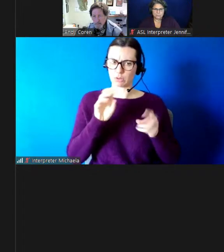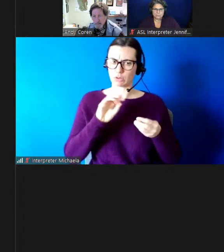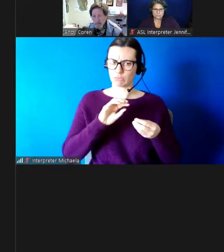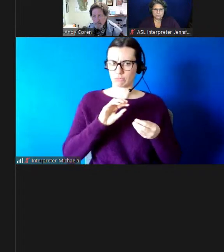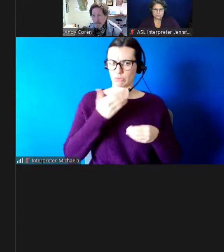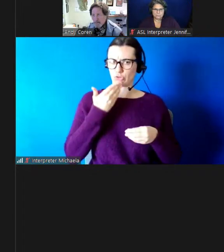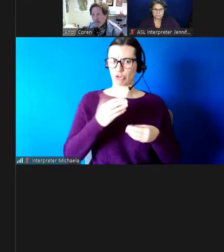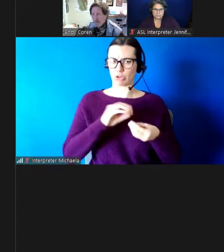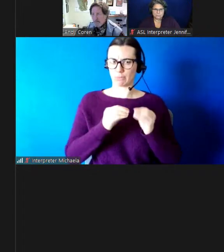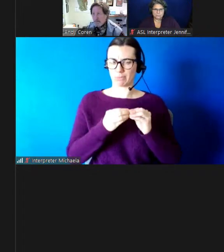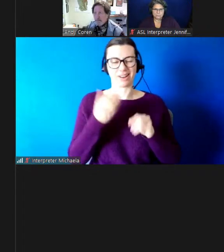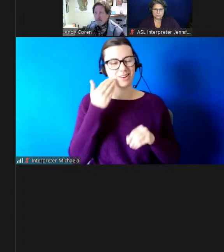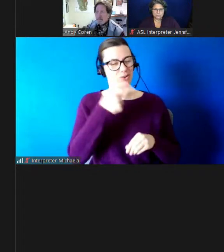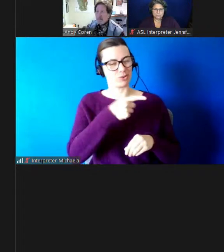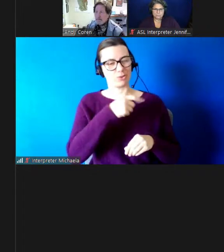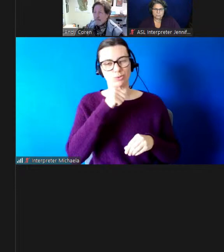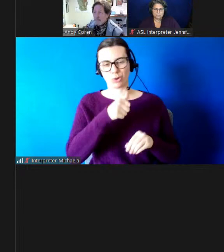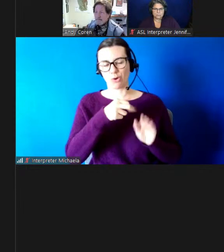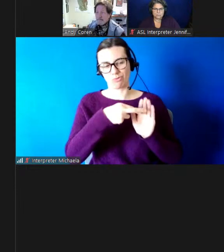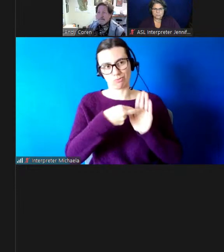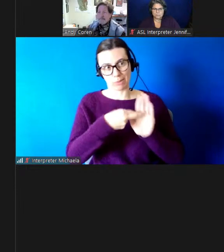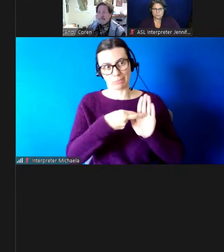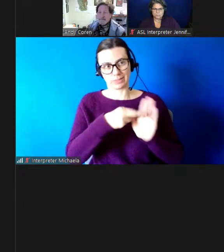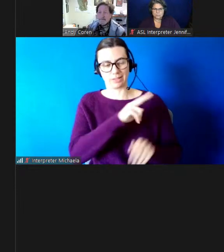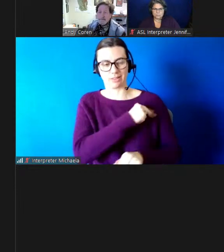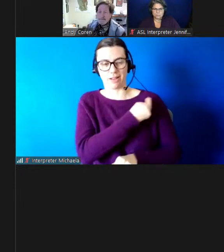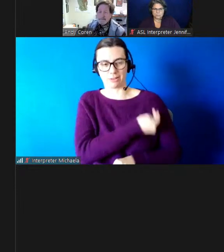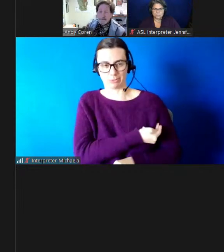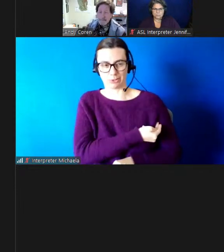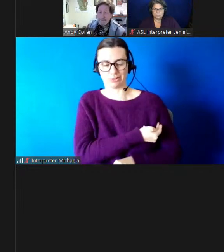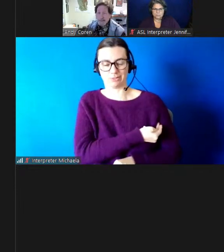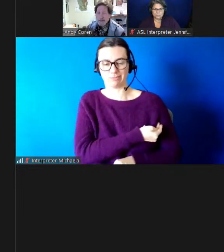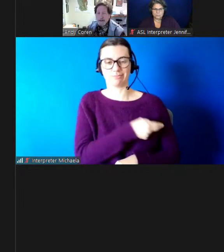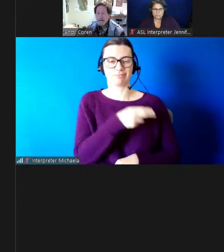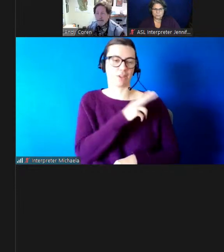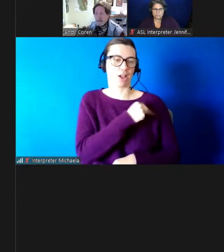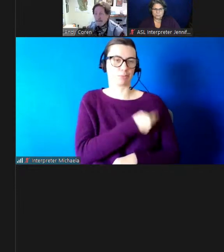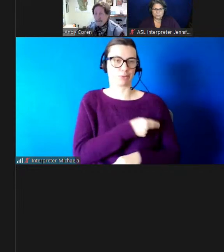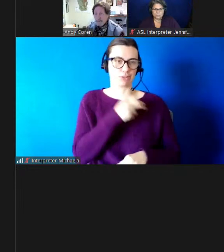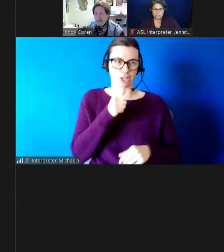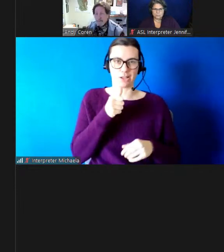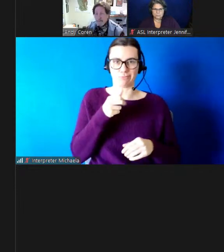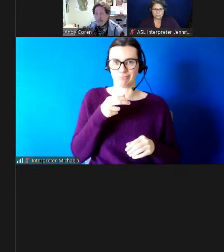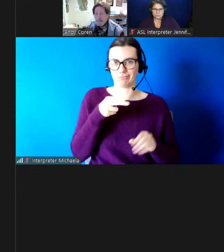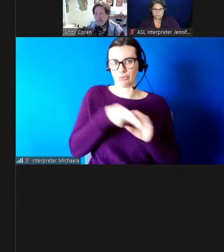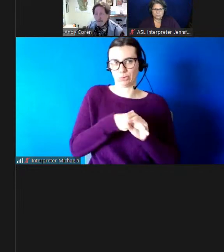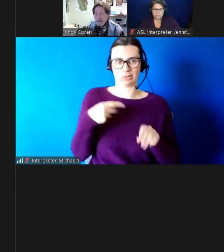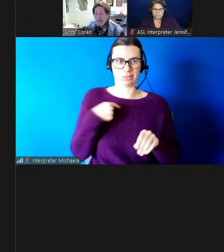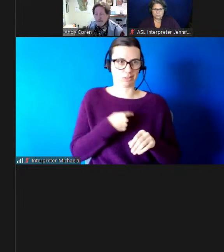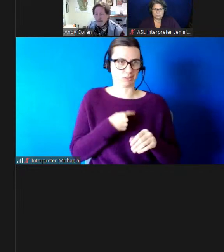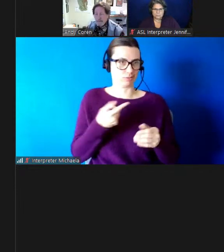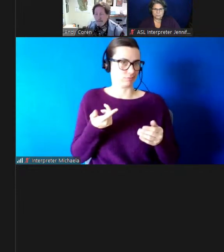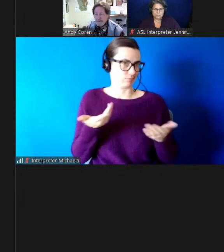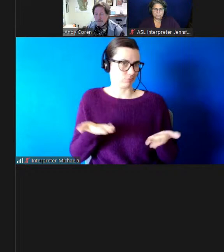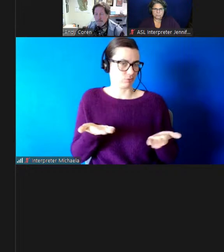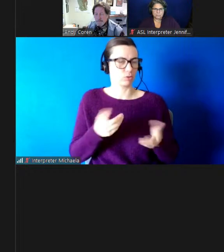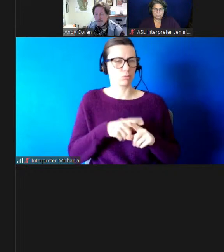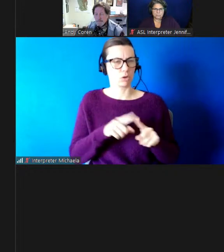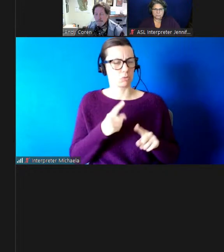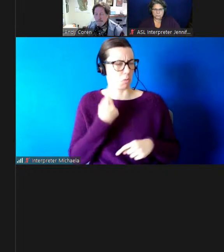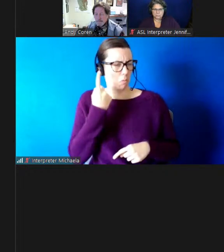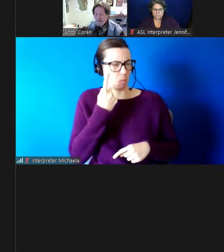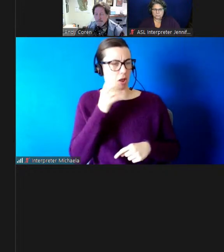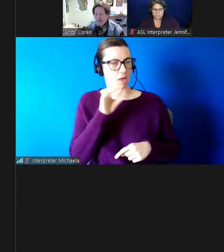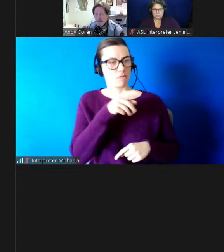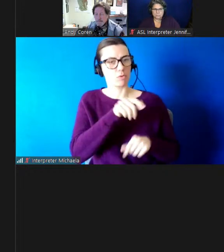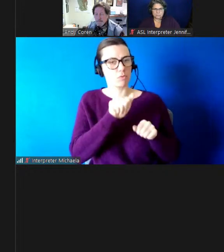a representative of the hospital, and they are not on this call right now, but I was wondering if you could just speak to what you know